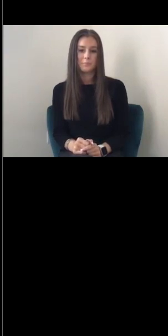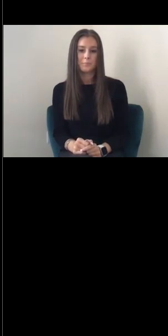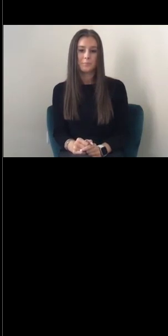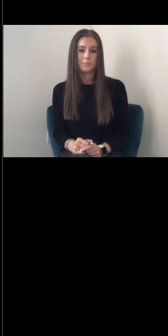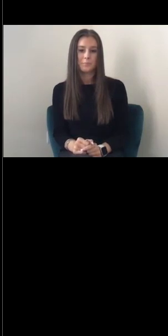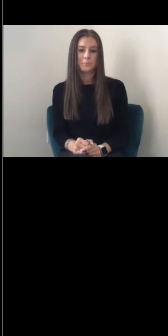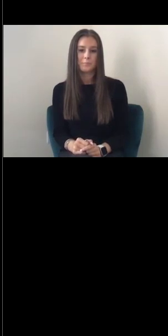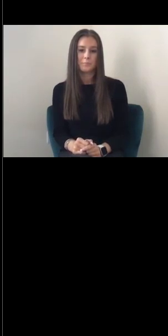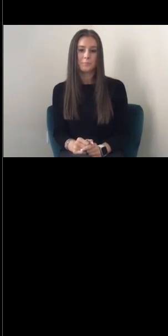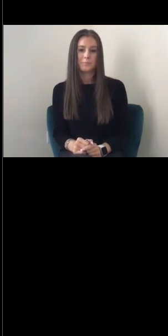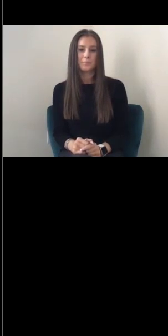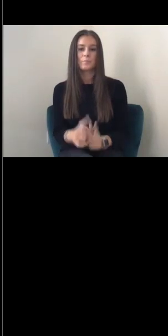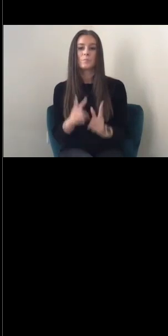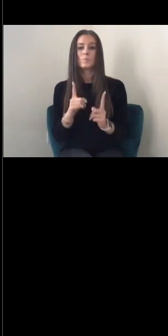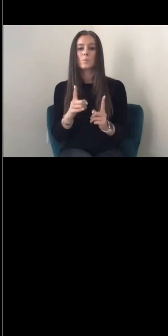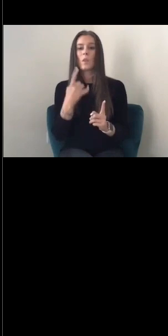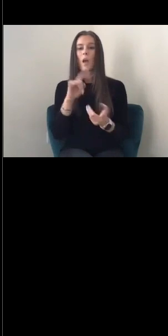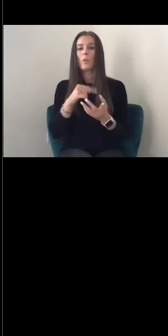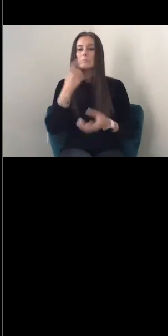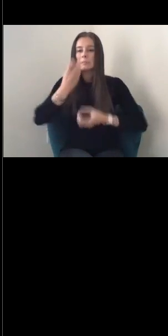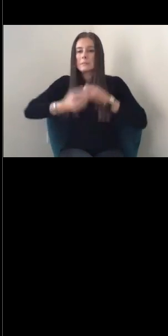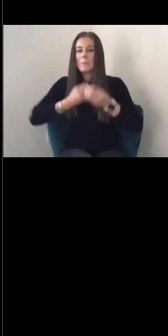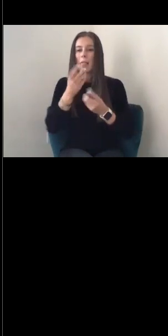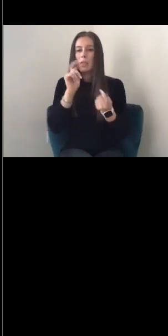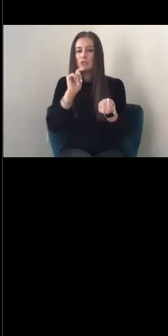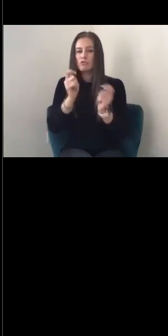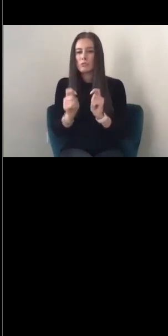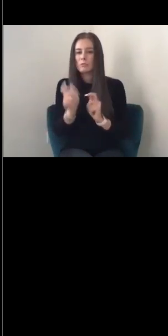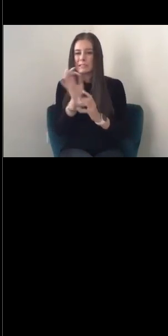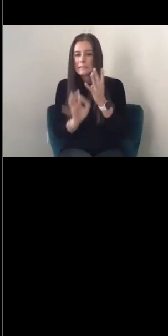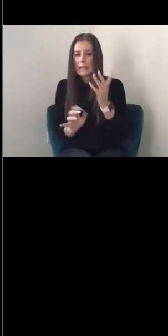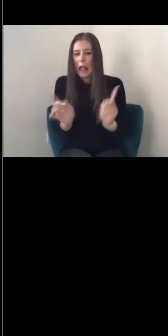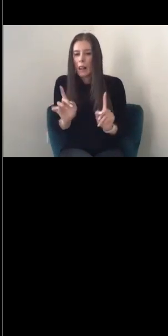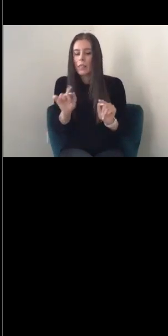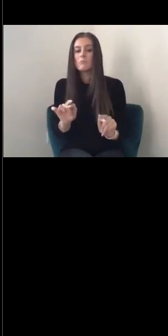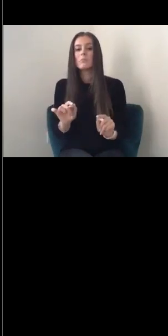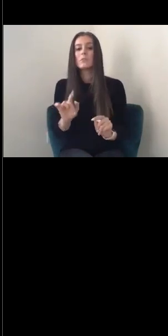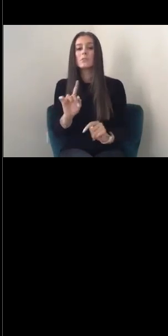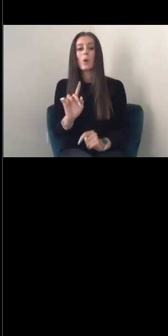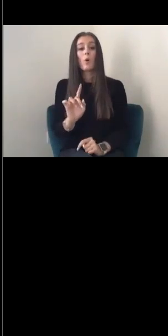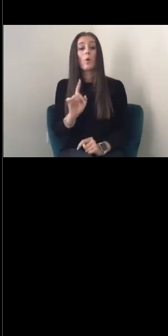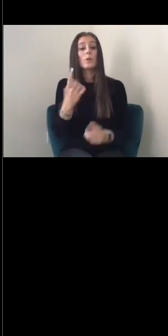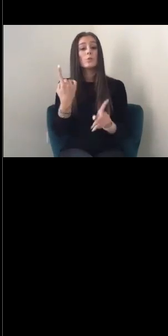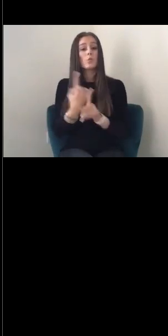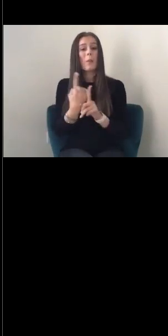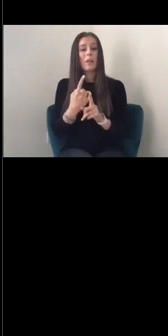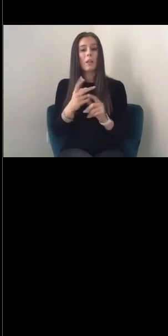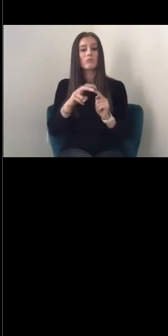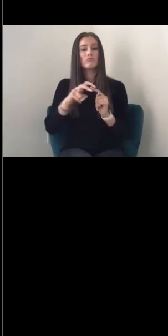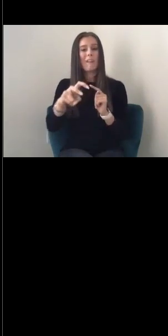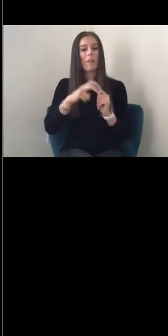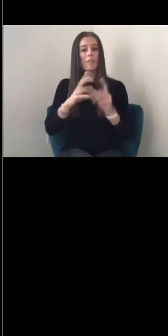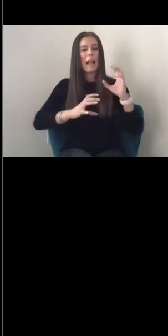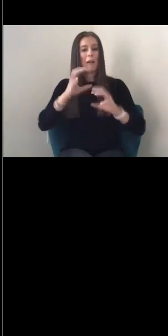Okay, so to go through those differences in a bit more detail, firstly, with regards to the travellers site in this